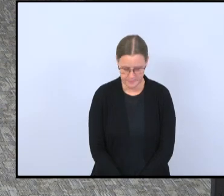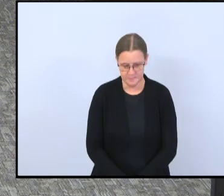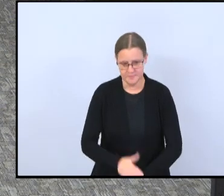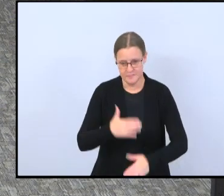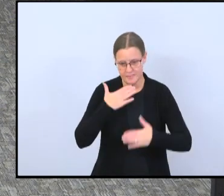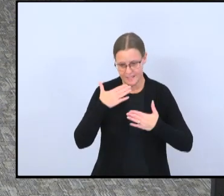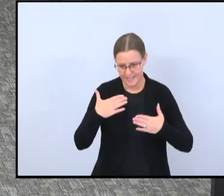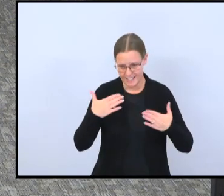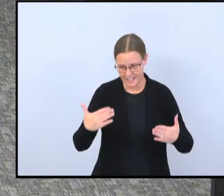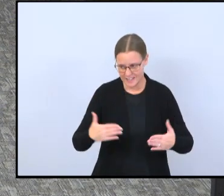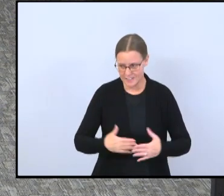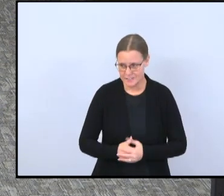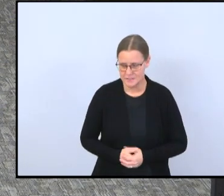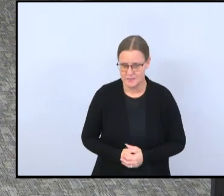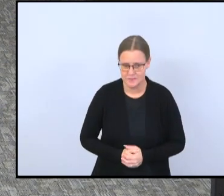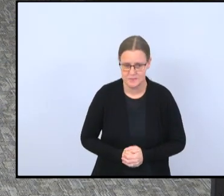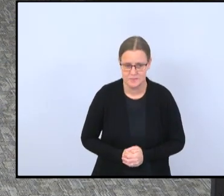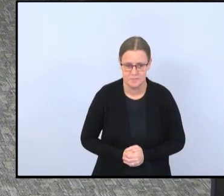Thank you.